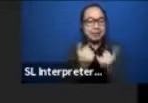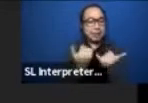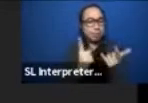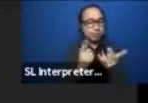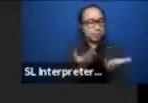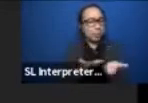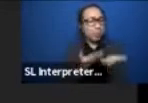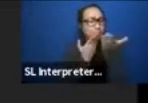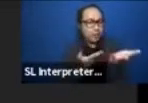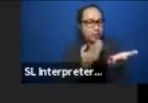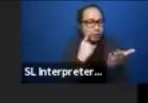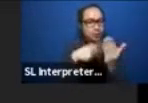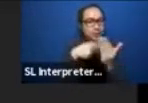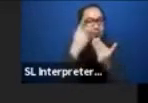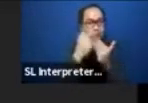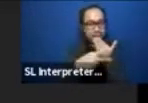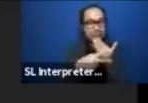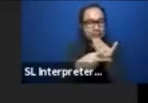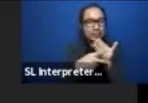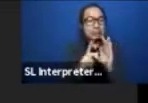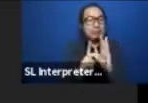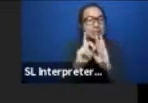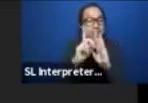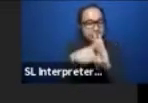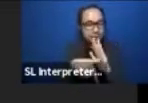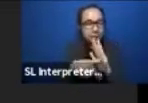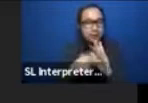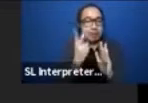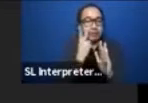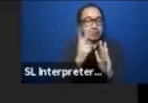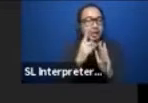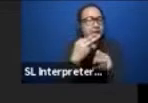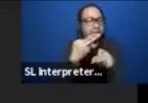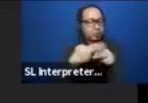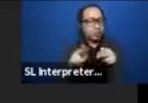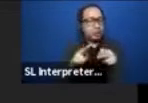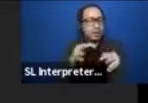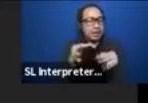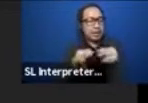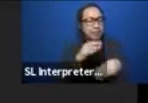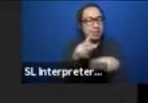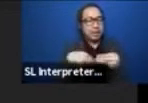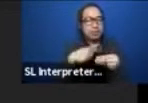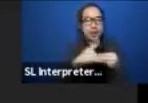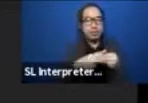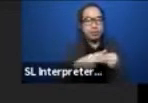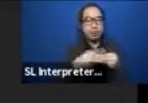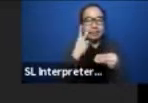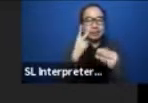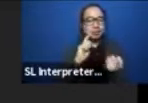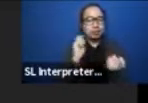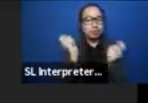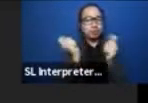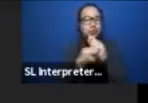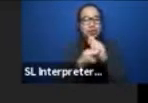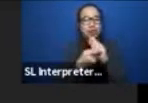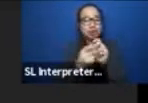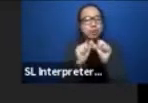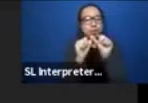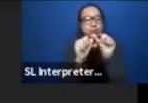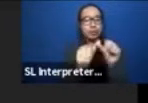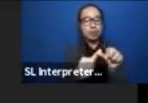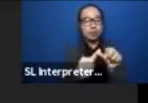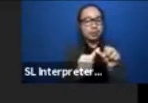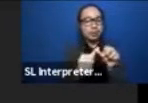eventually. And I'll just a little bit at the end about how we are also thinking of framing research, a continuous form